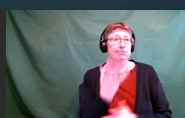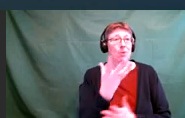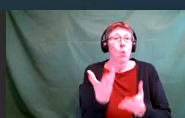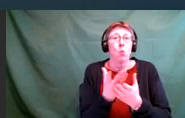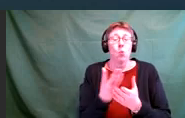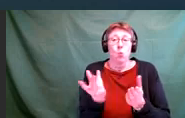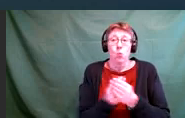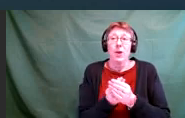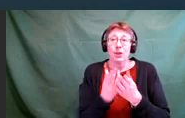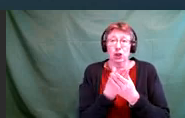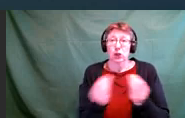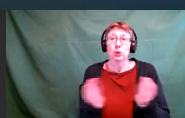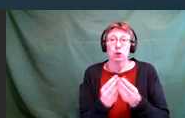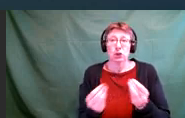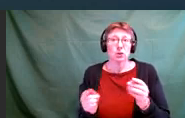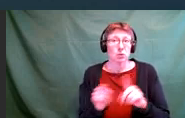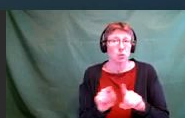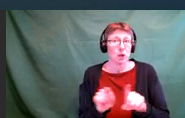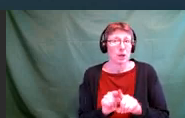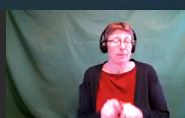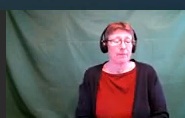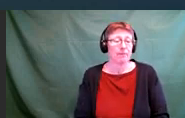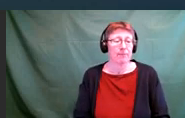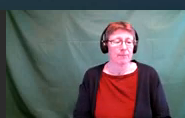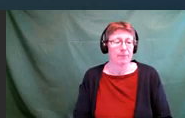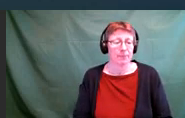solutions. Okay.